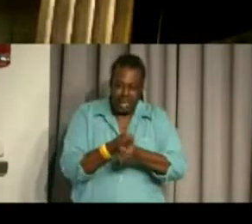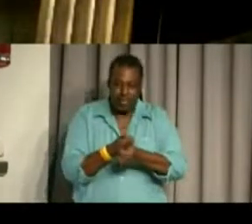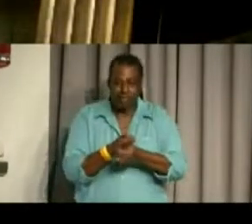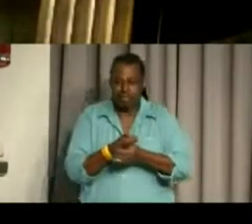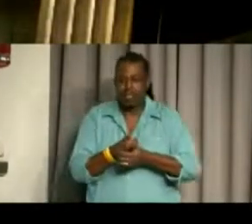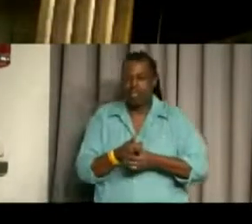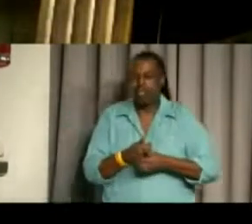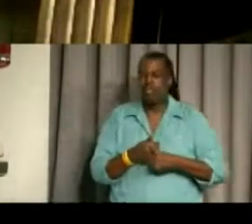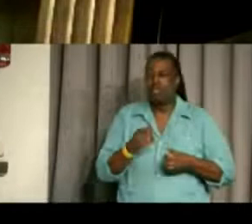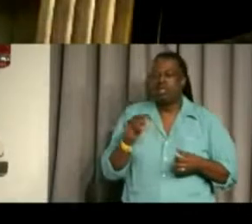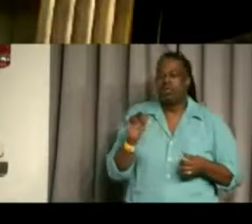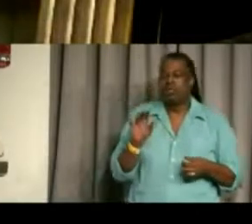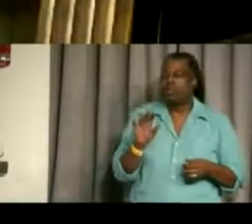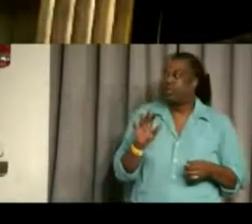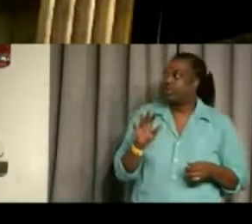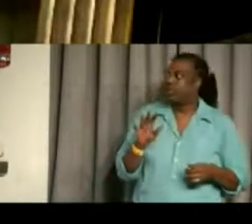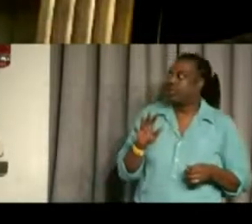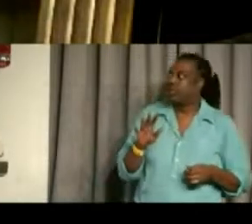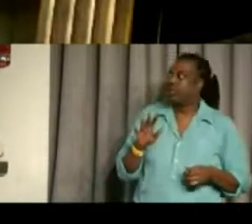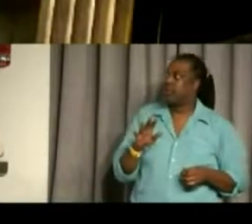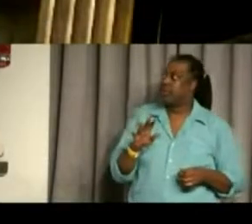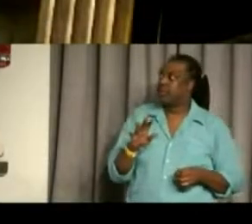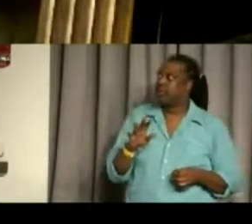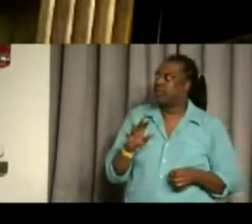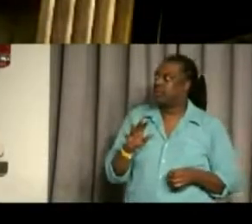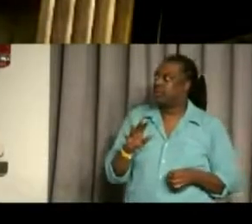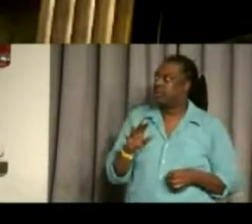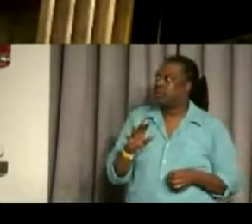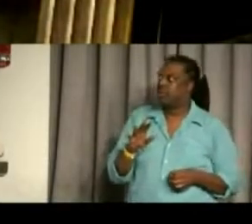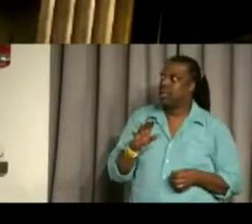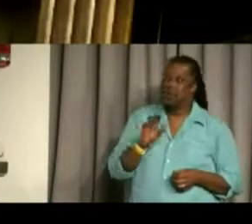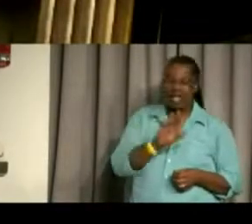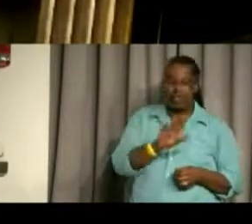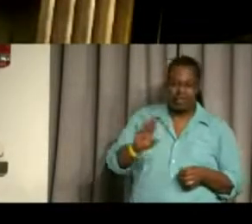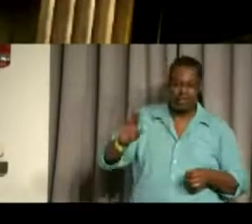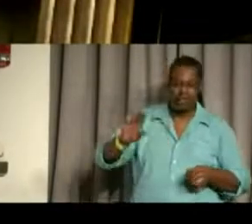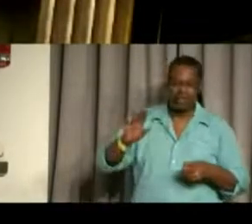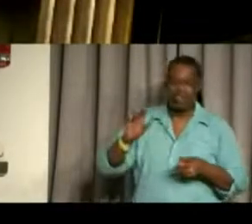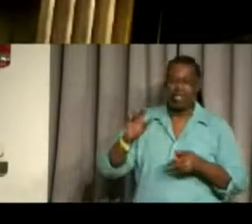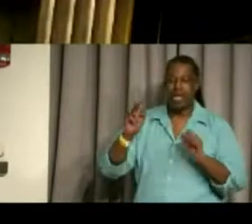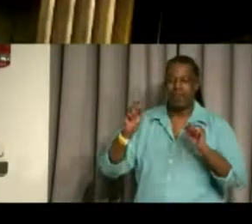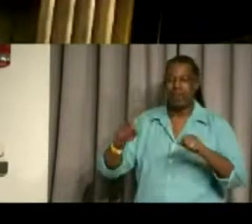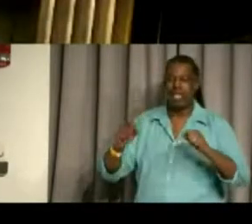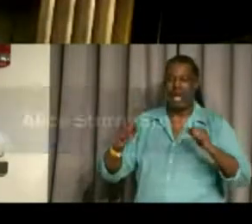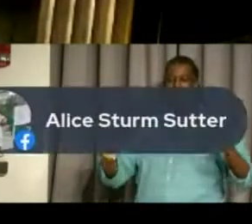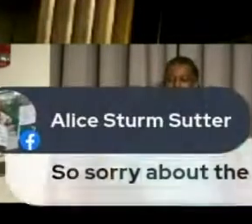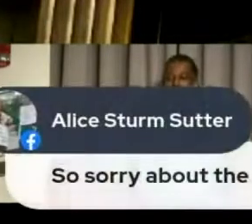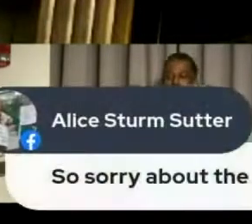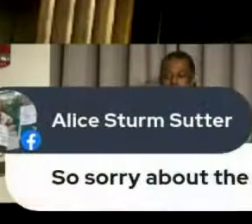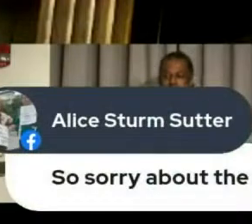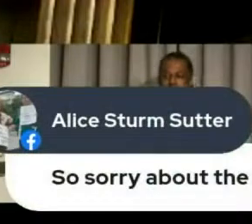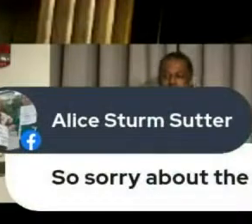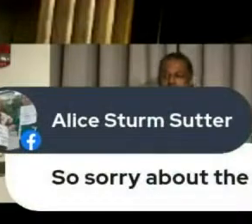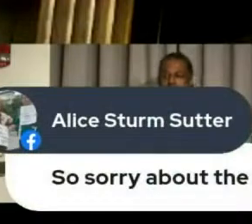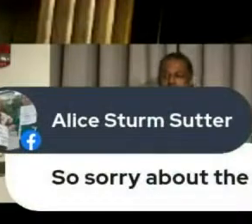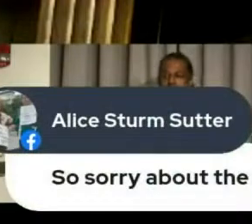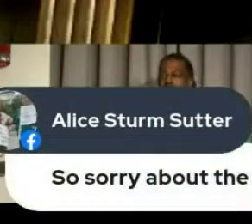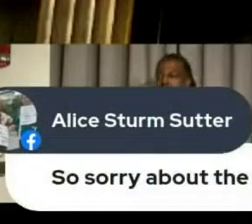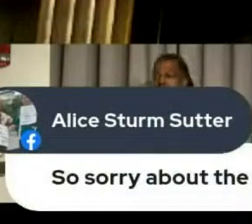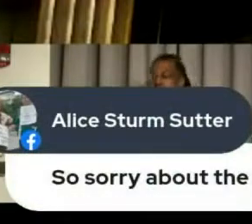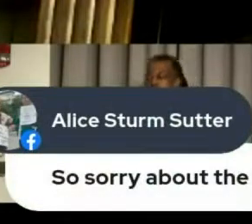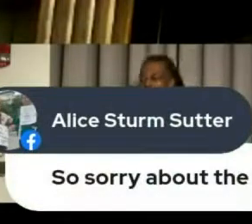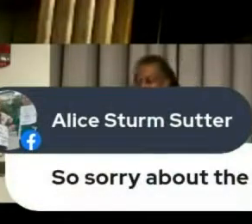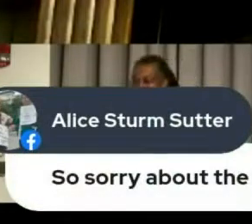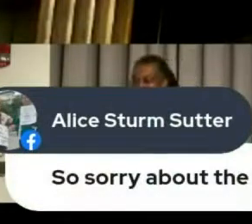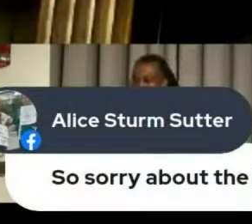fare on an equivalent or equitable basis with people from other parts of the country with respect to